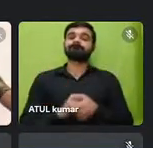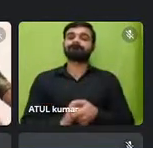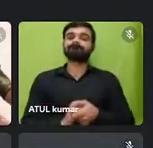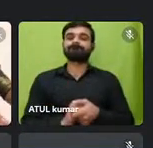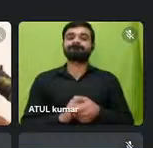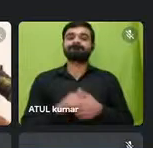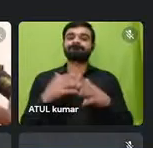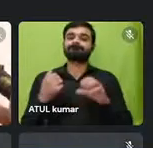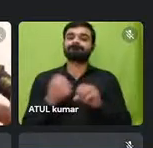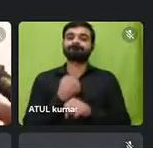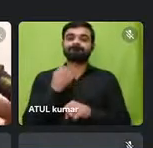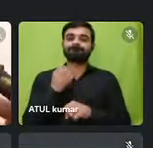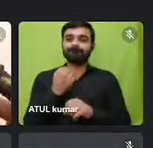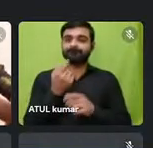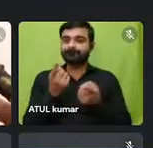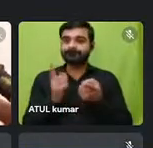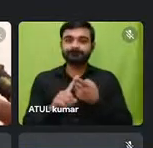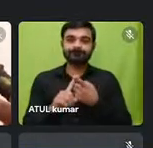Hang on.